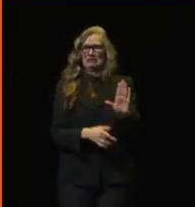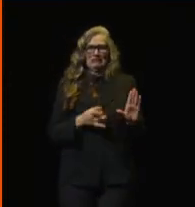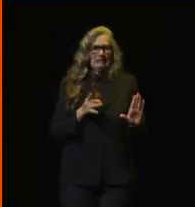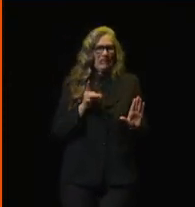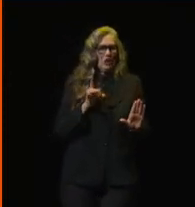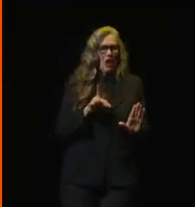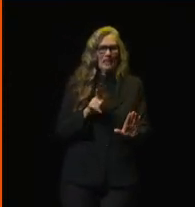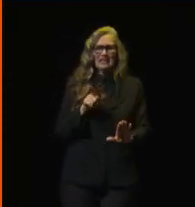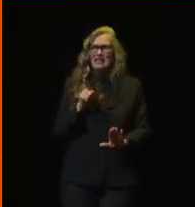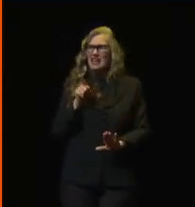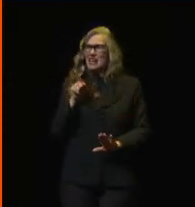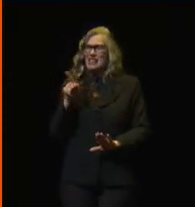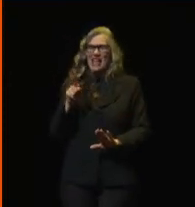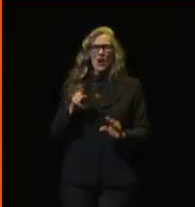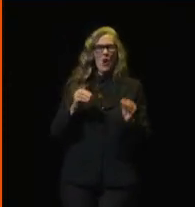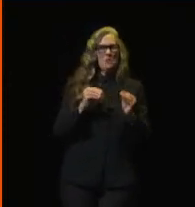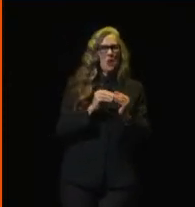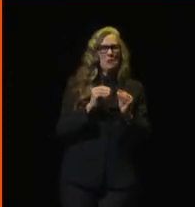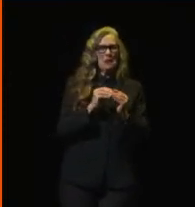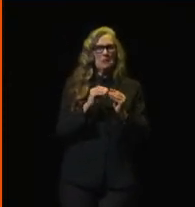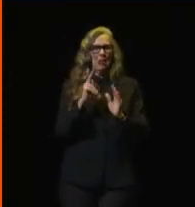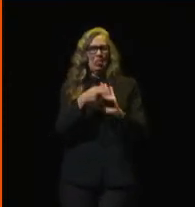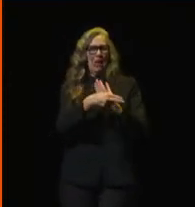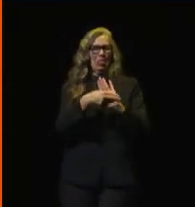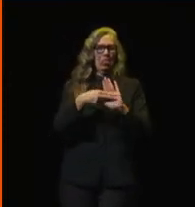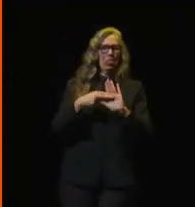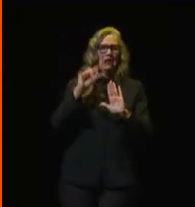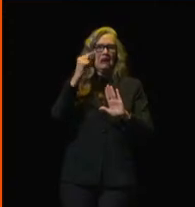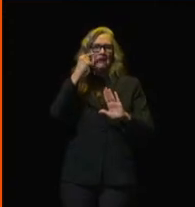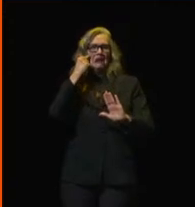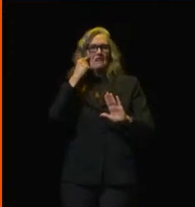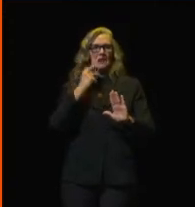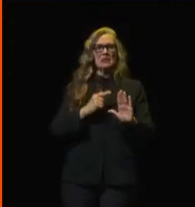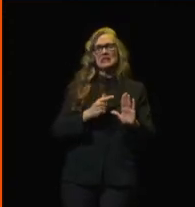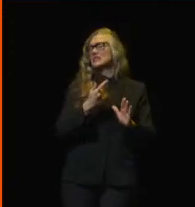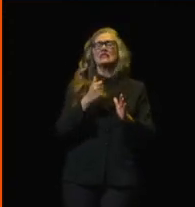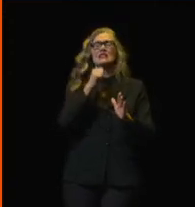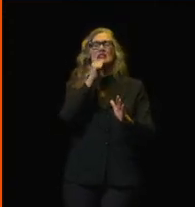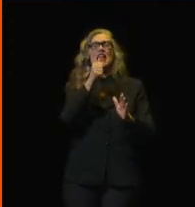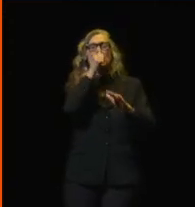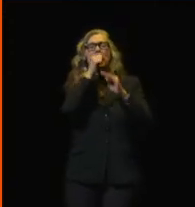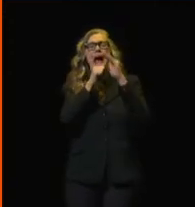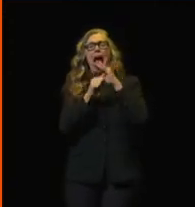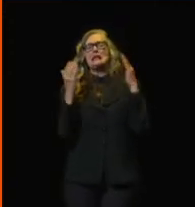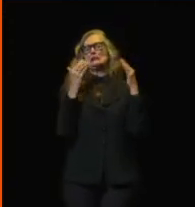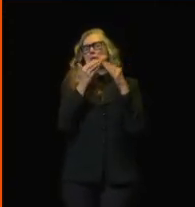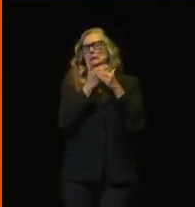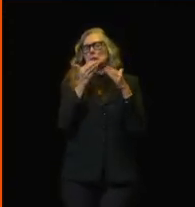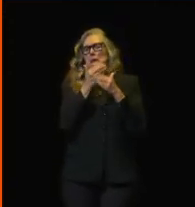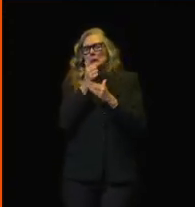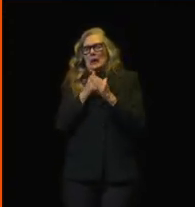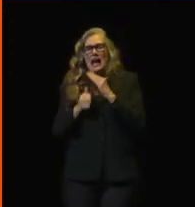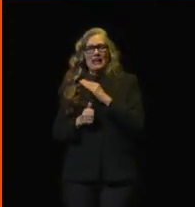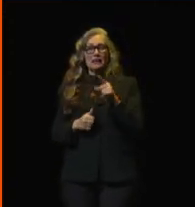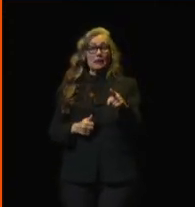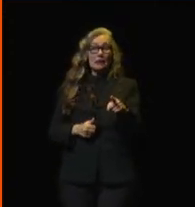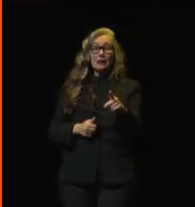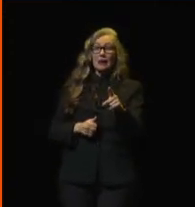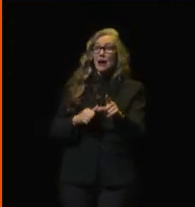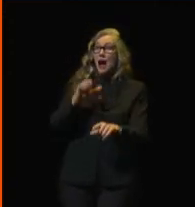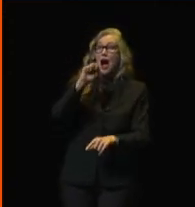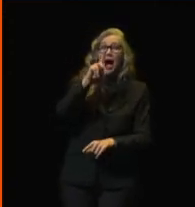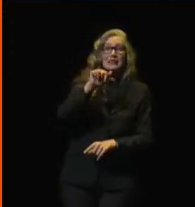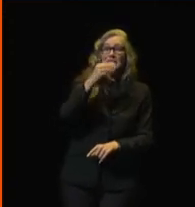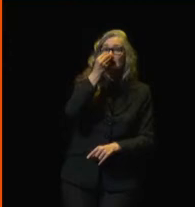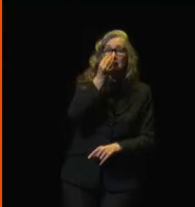little transparency. Ady didn't care. He built a movement he called Fed Up. You